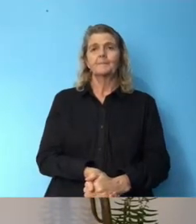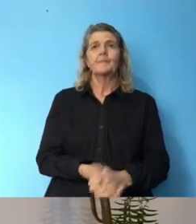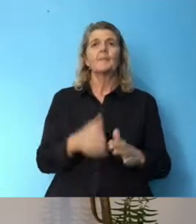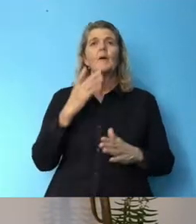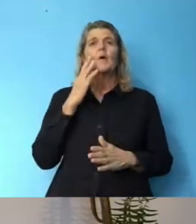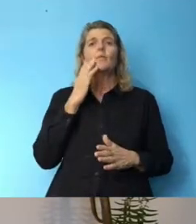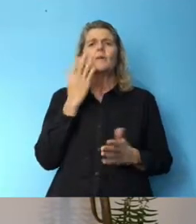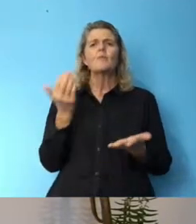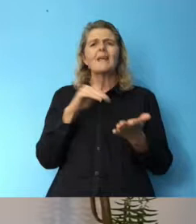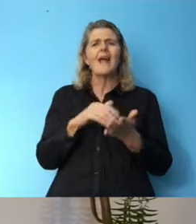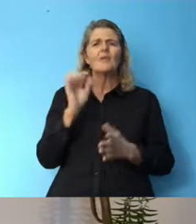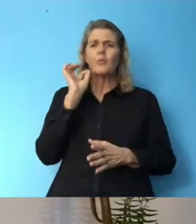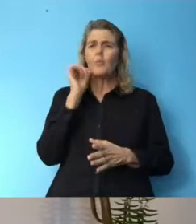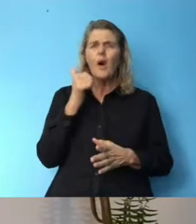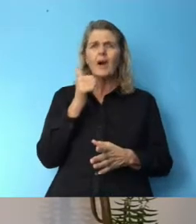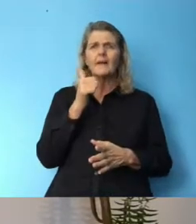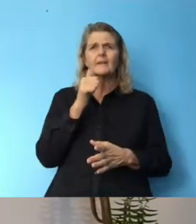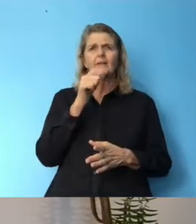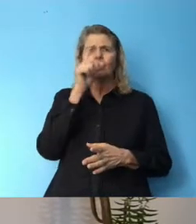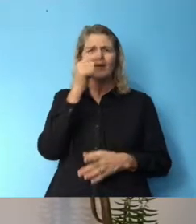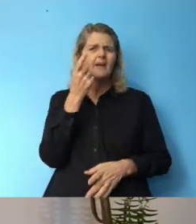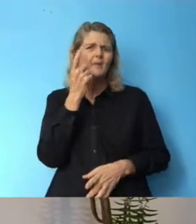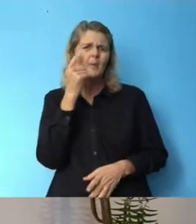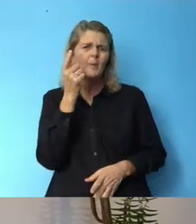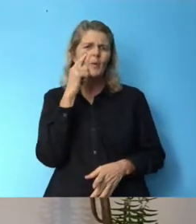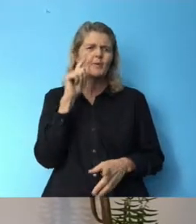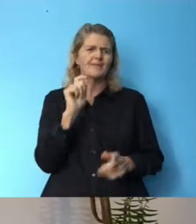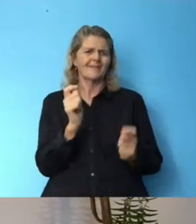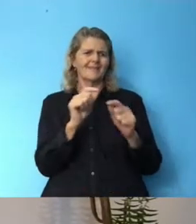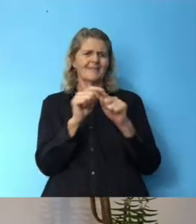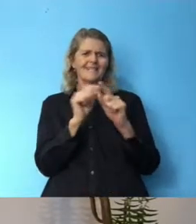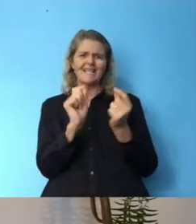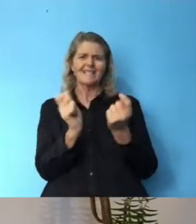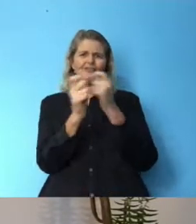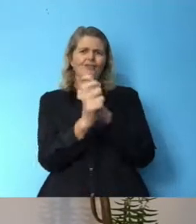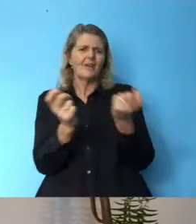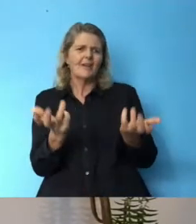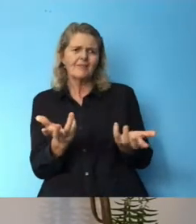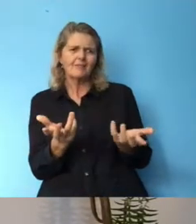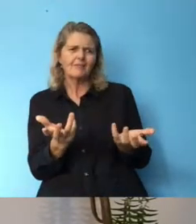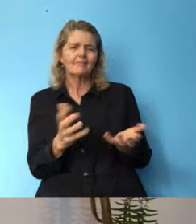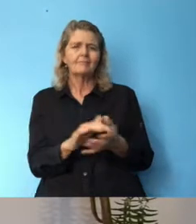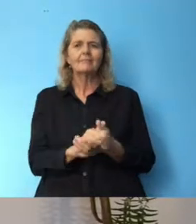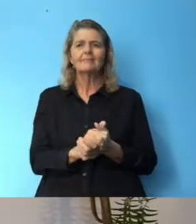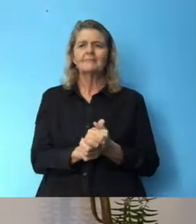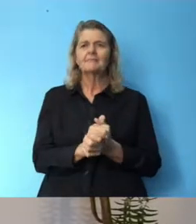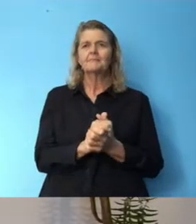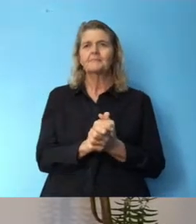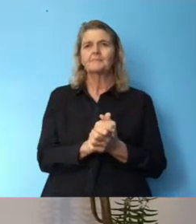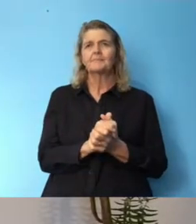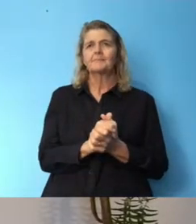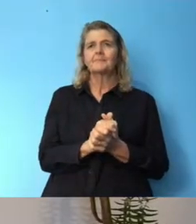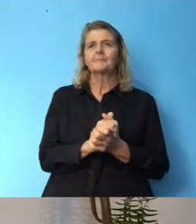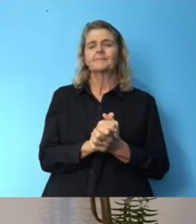So when we add white to things, you can actually often notice that change a little bit more. I'll add